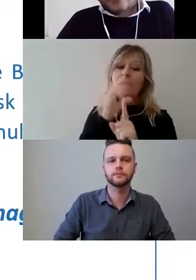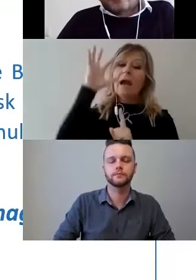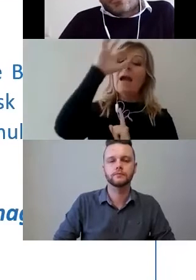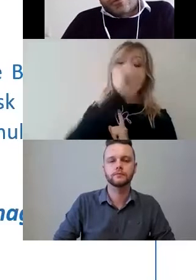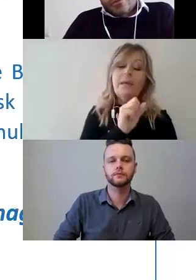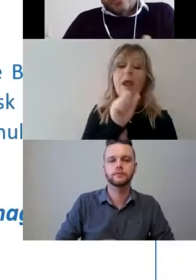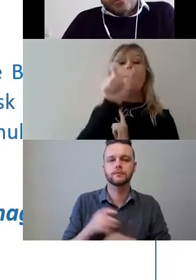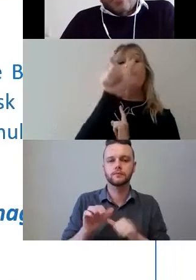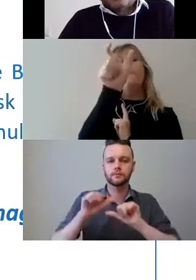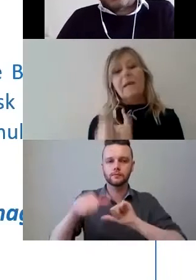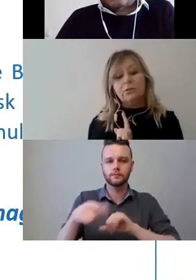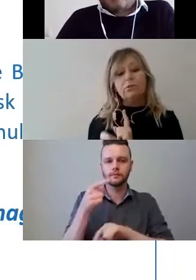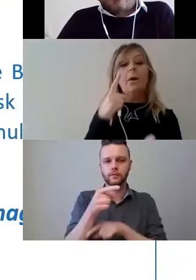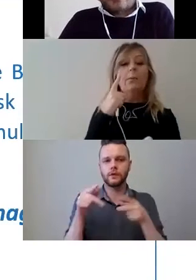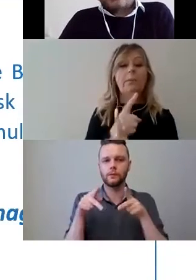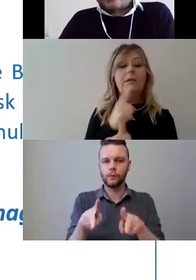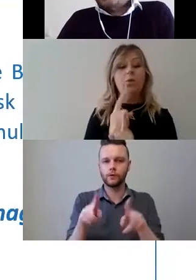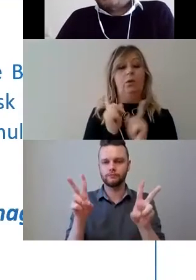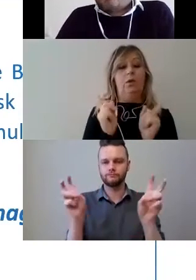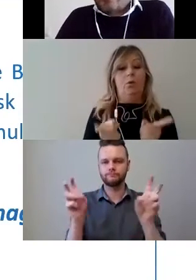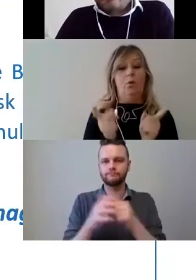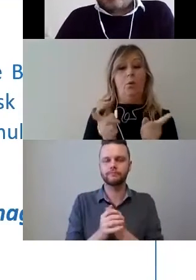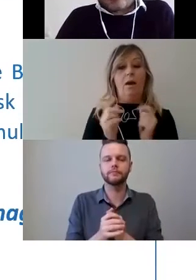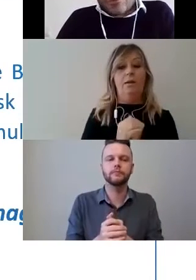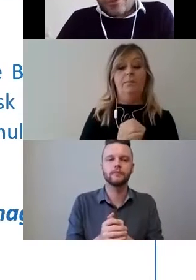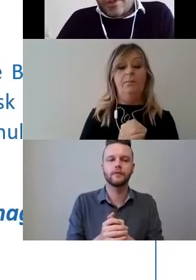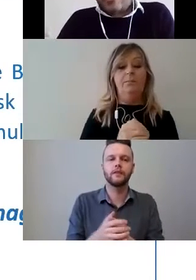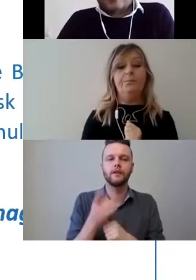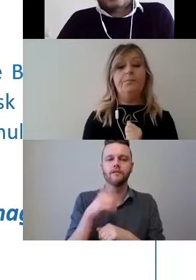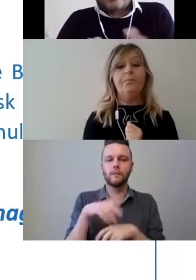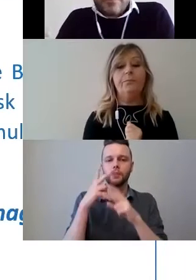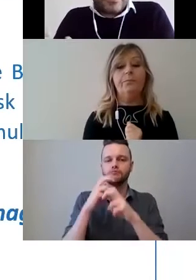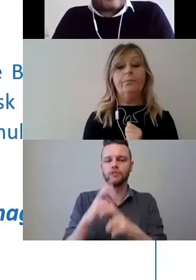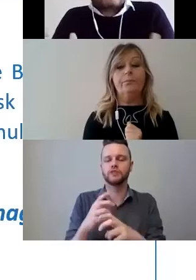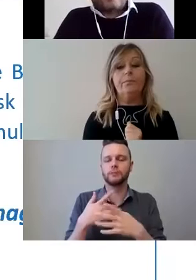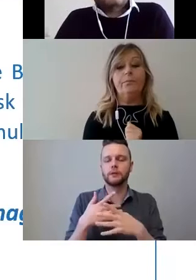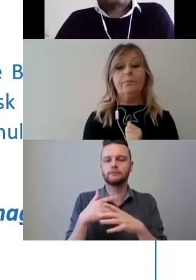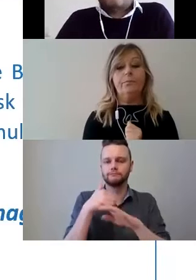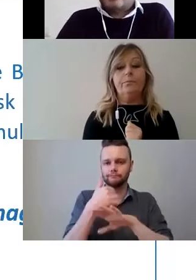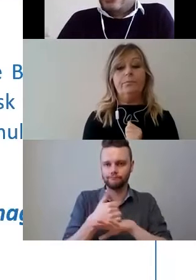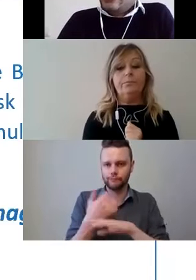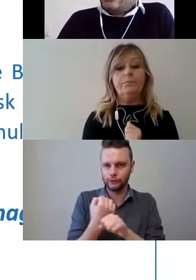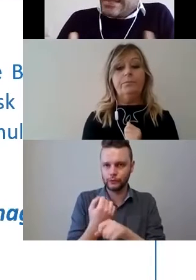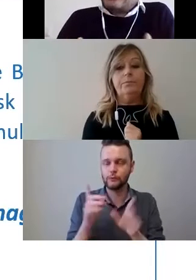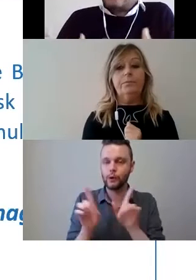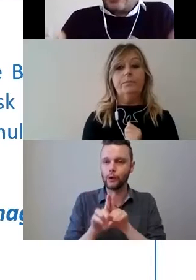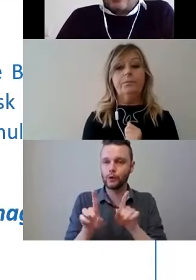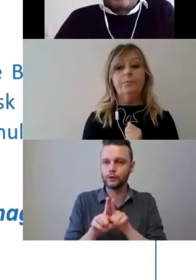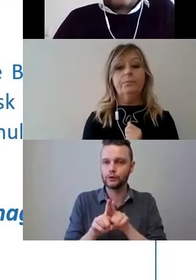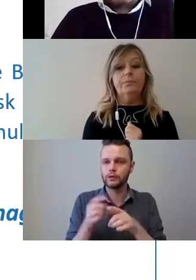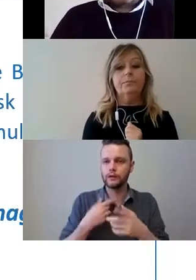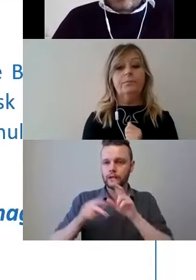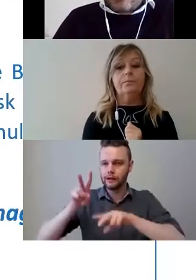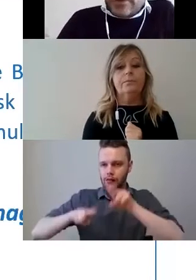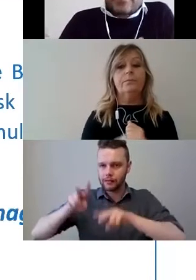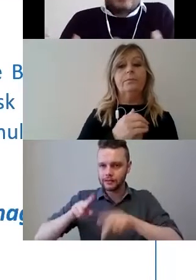best, this model, as I said before, is coming out from the research that has been conducted, but is also coming from an analysis and a